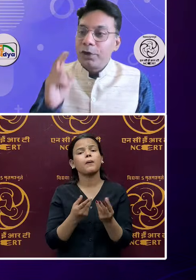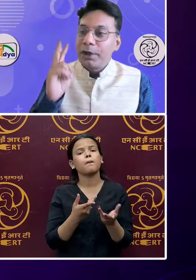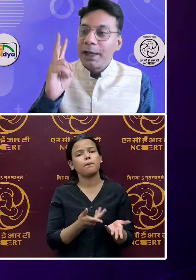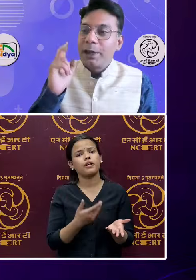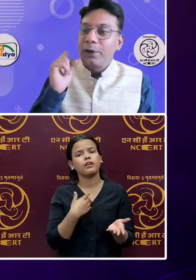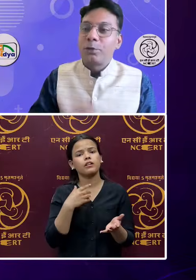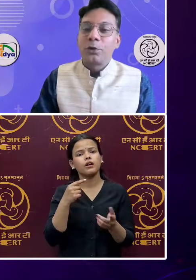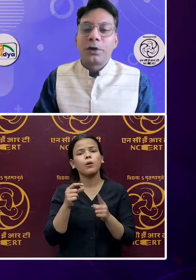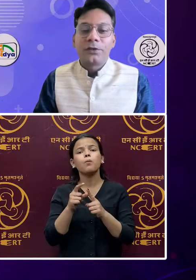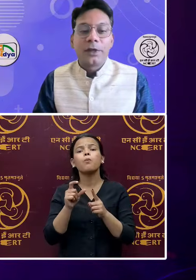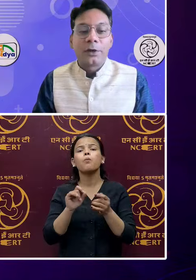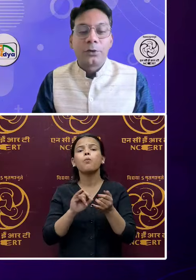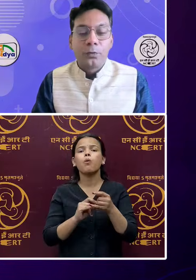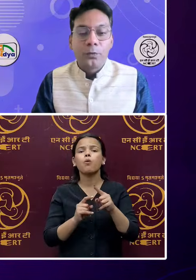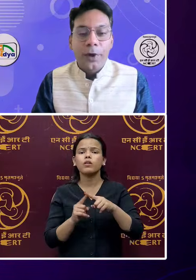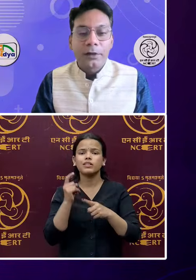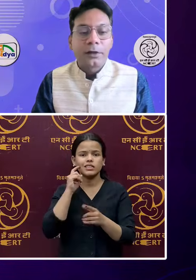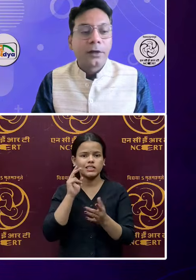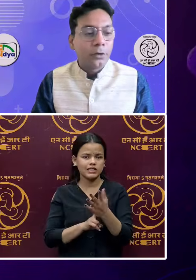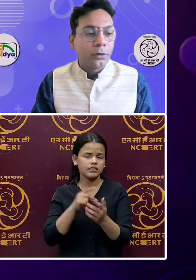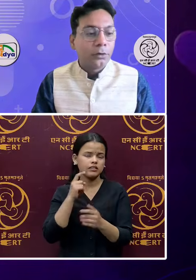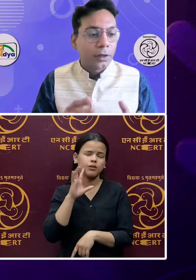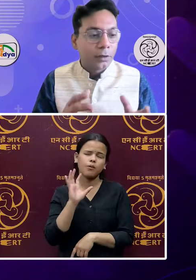and costing again you have to consider two